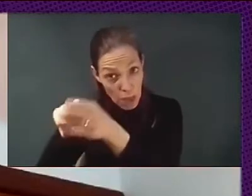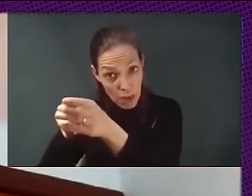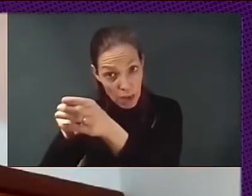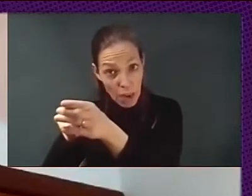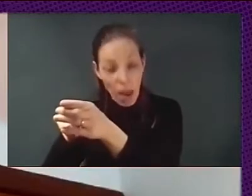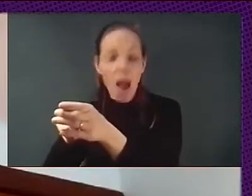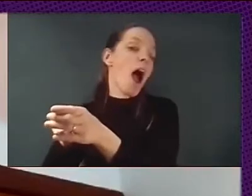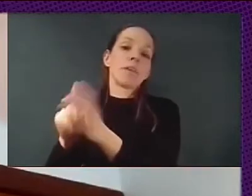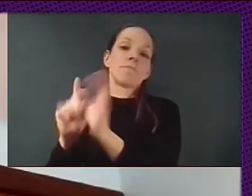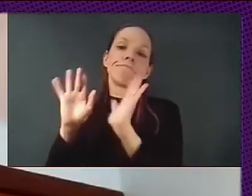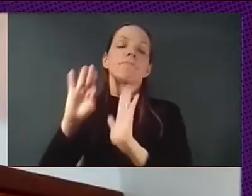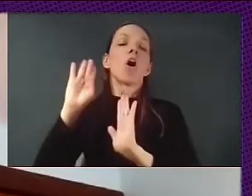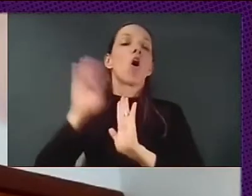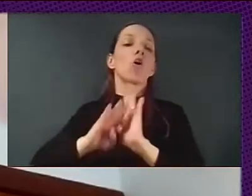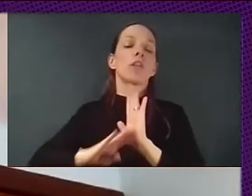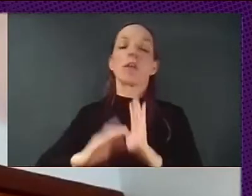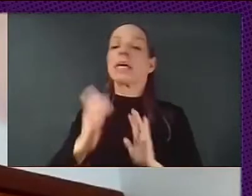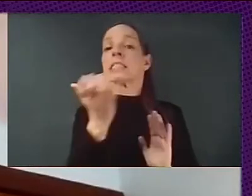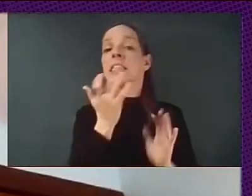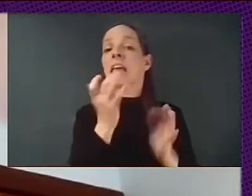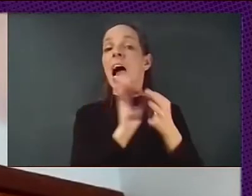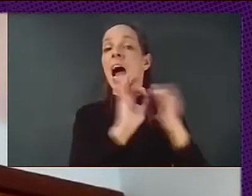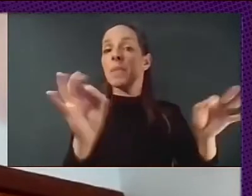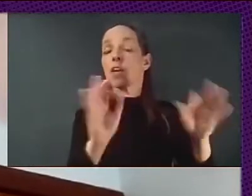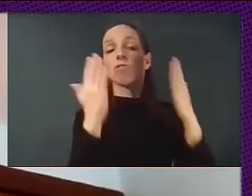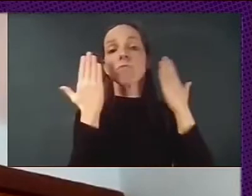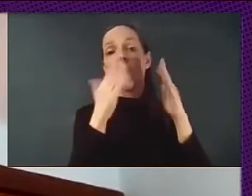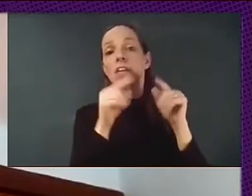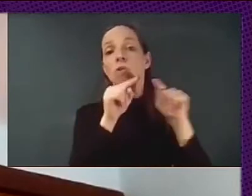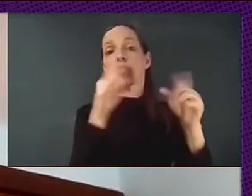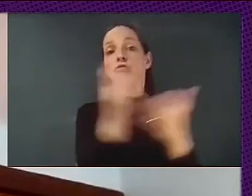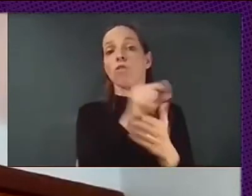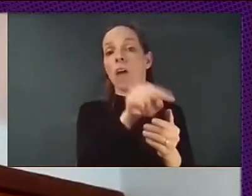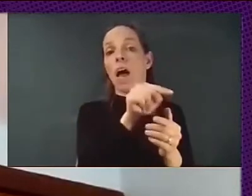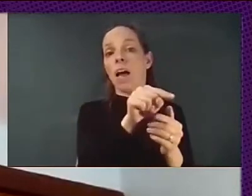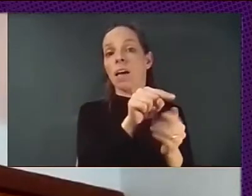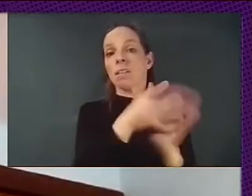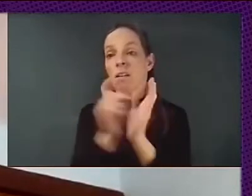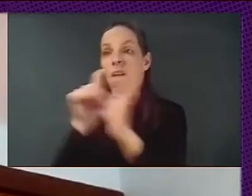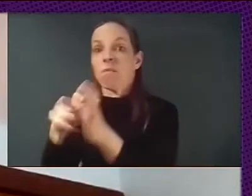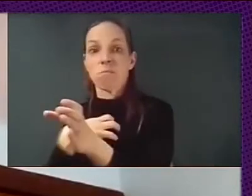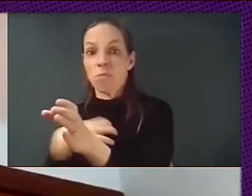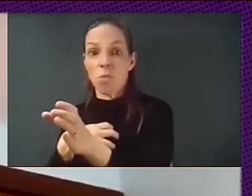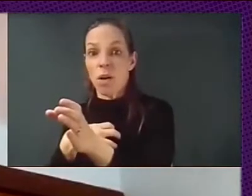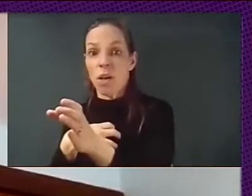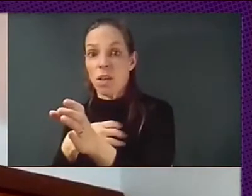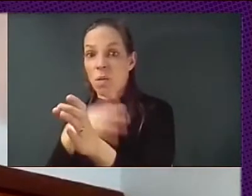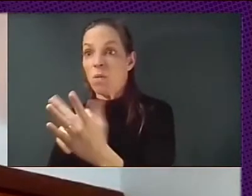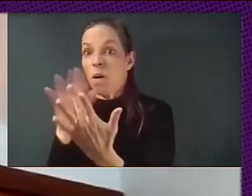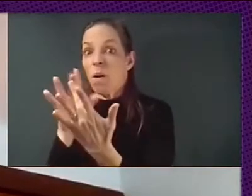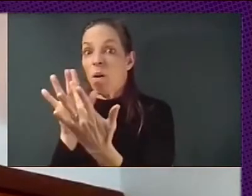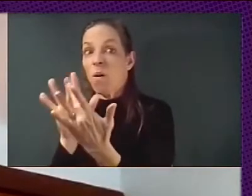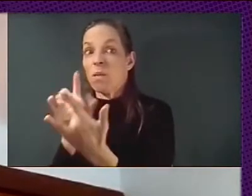so the non-interoperability, the fact that I cannot talk to somebody else without leaving and logging in